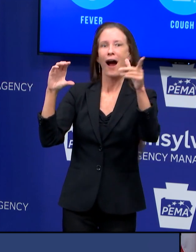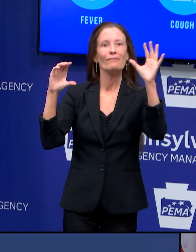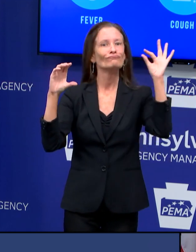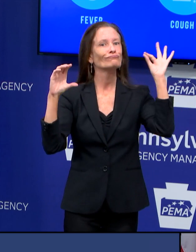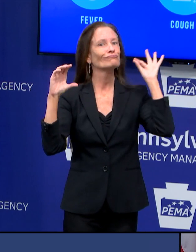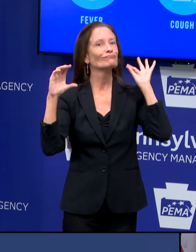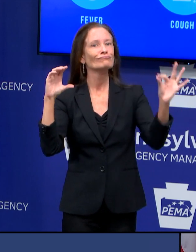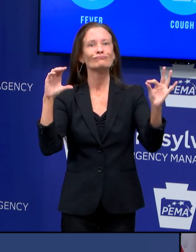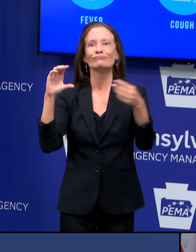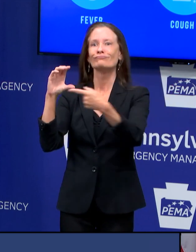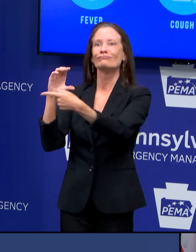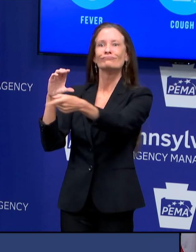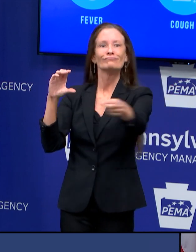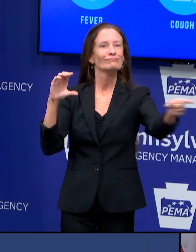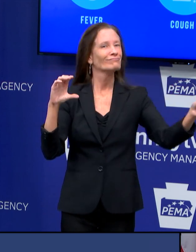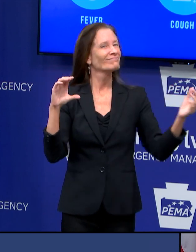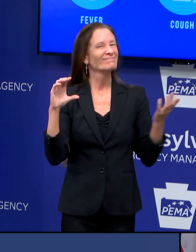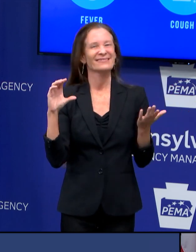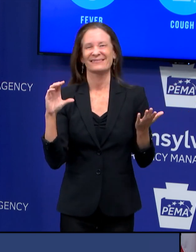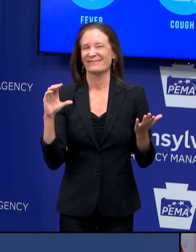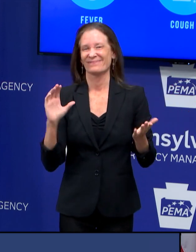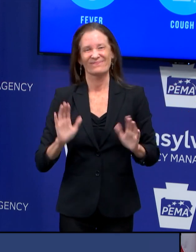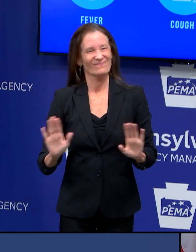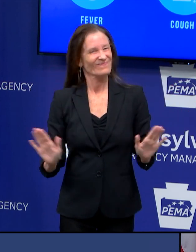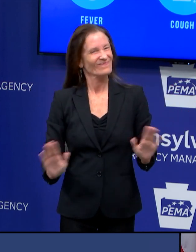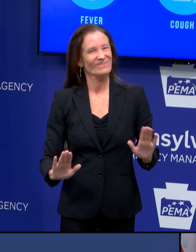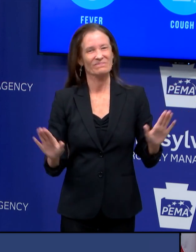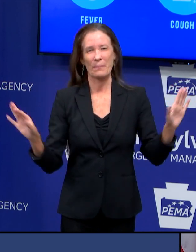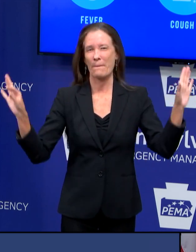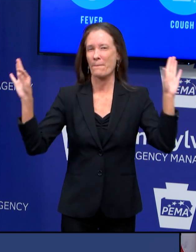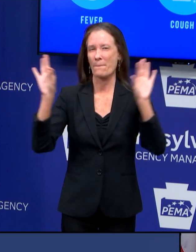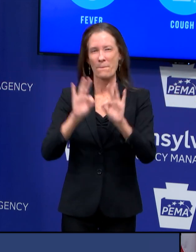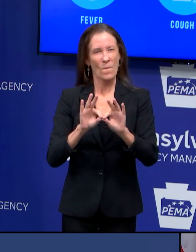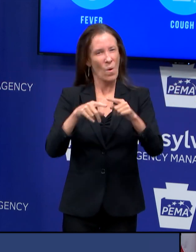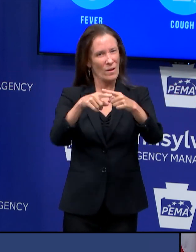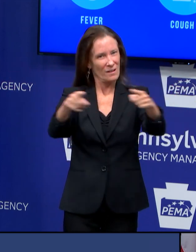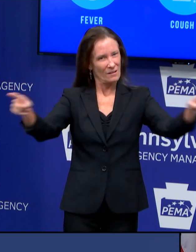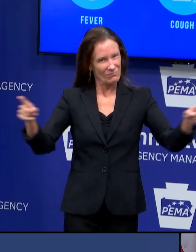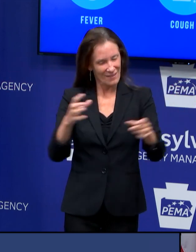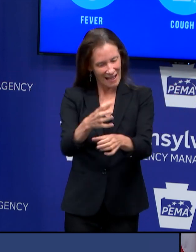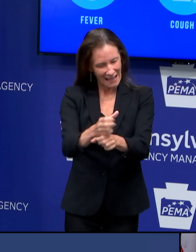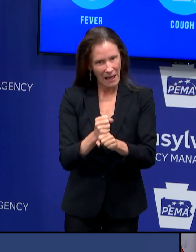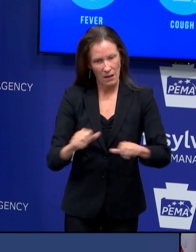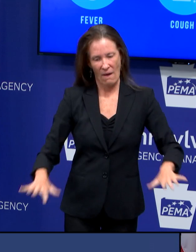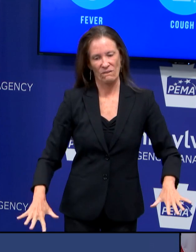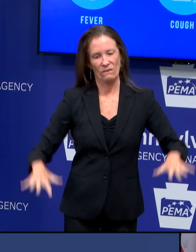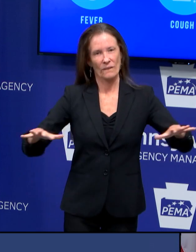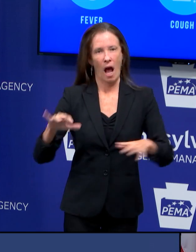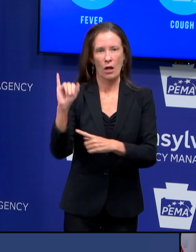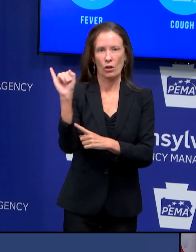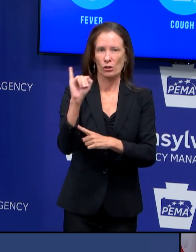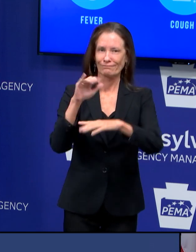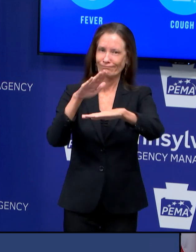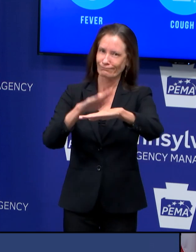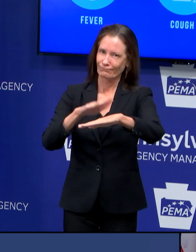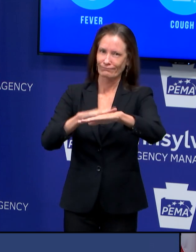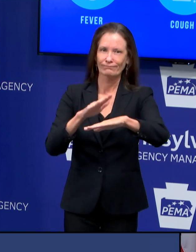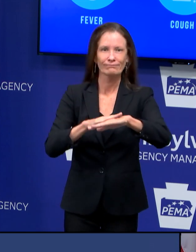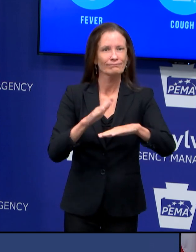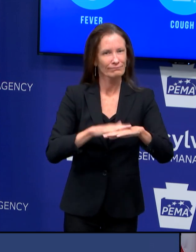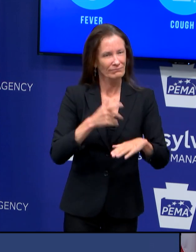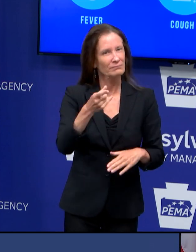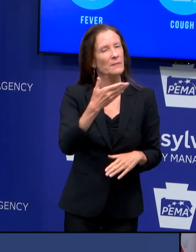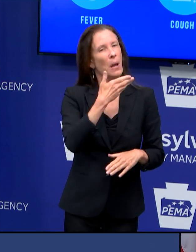so important. Flood insurance is available to homeowners and renters no matter where you live. There's a common misconception that